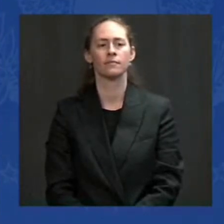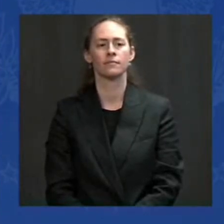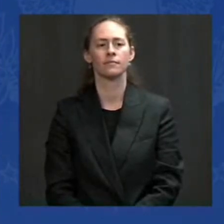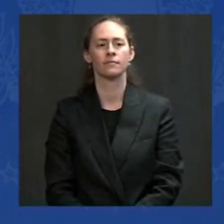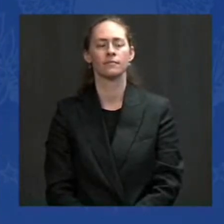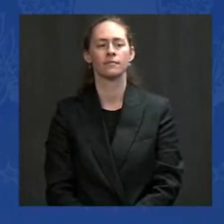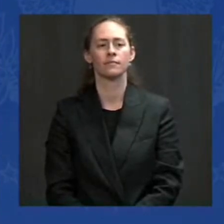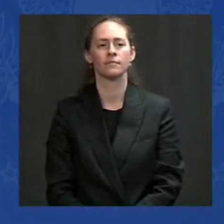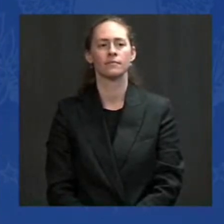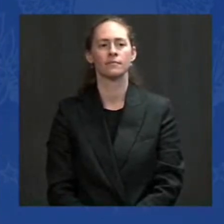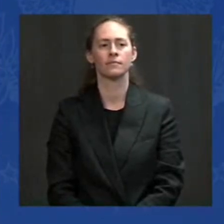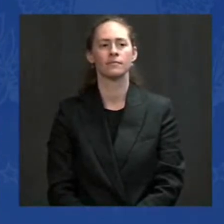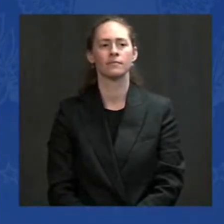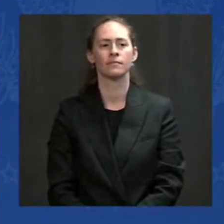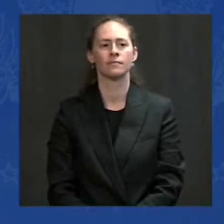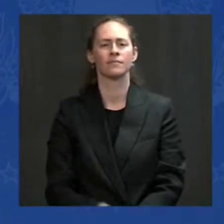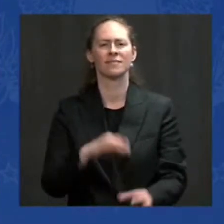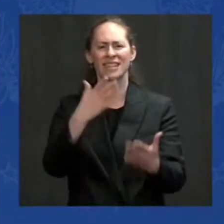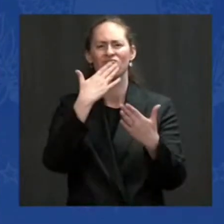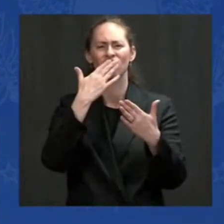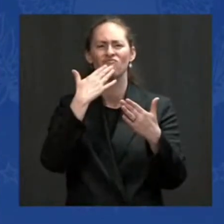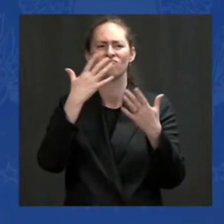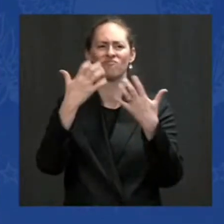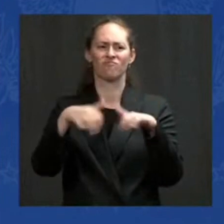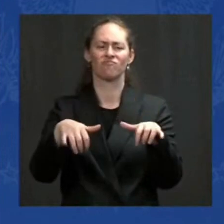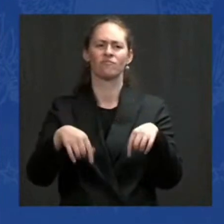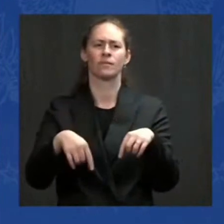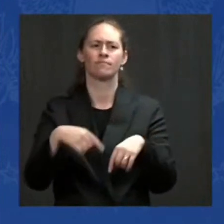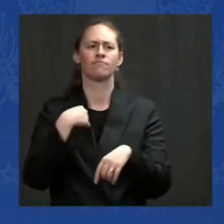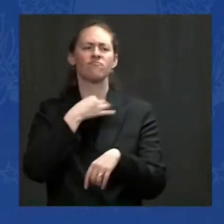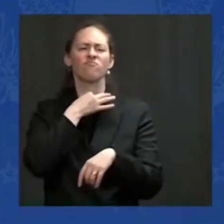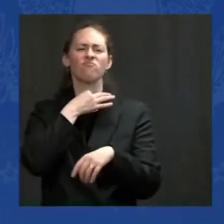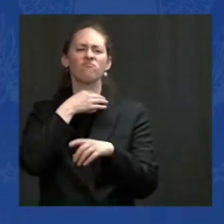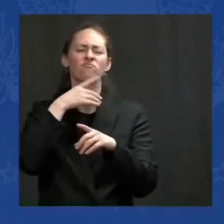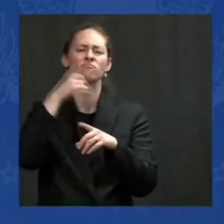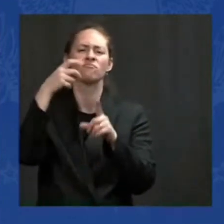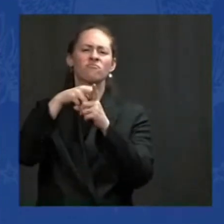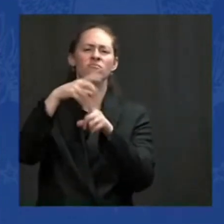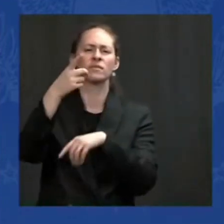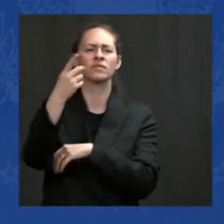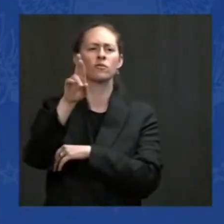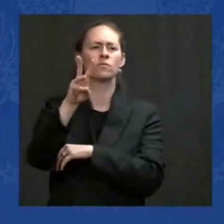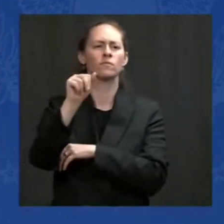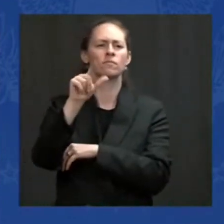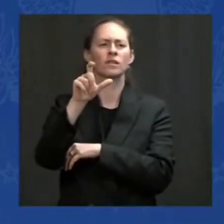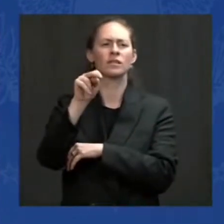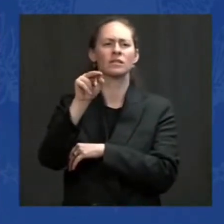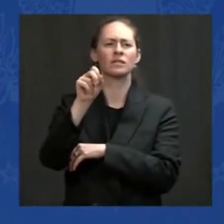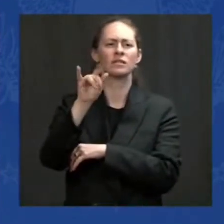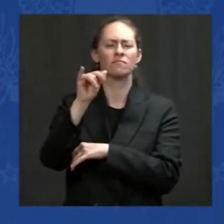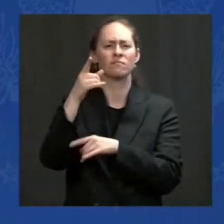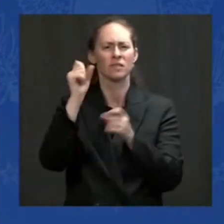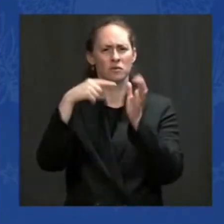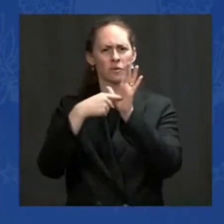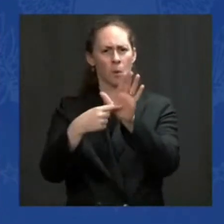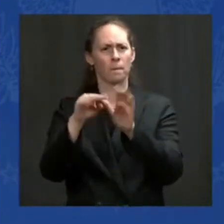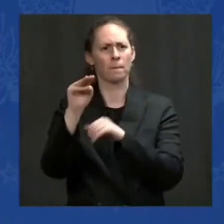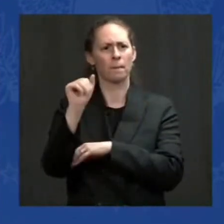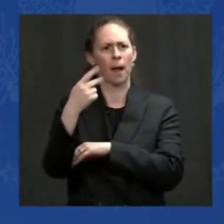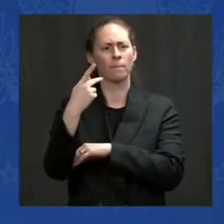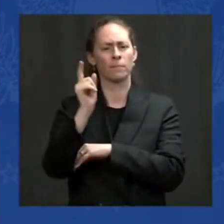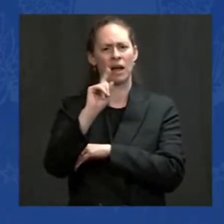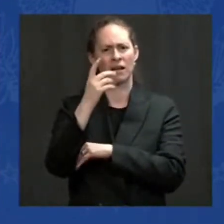Thank you for doing this. Dr. Walensky, can you follow a little bit up on the map you showed? It looked like in particular there's a hot spot in sort